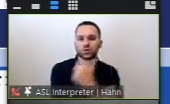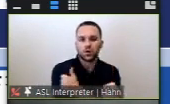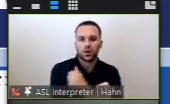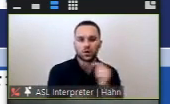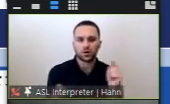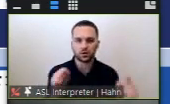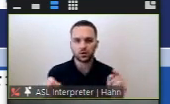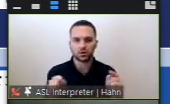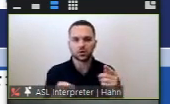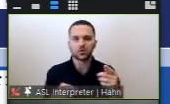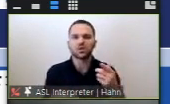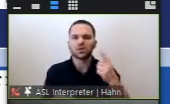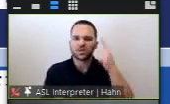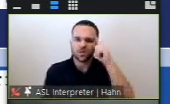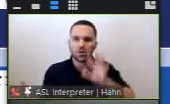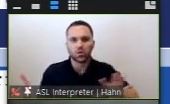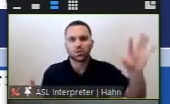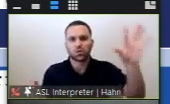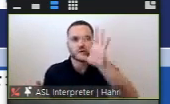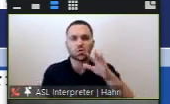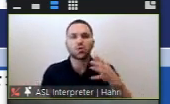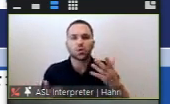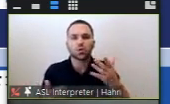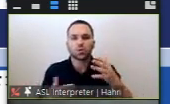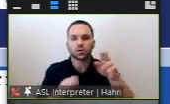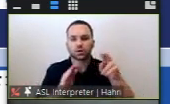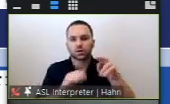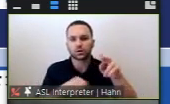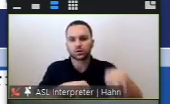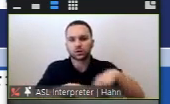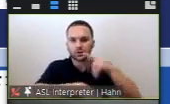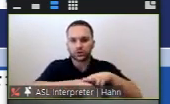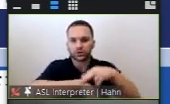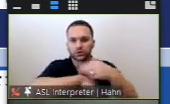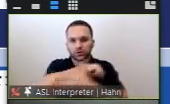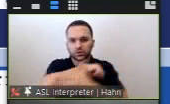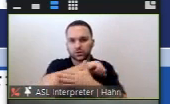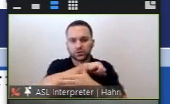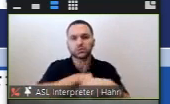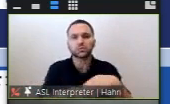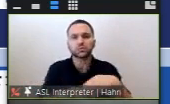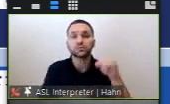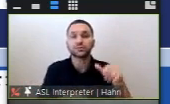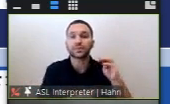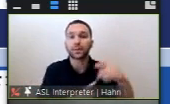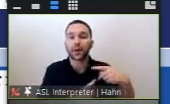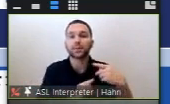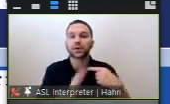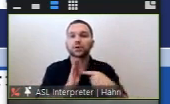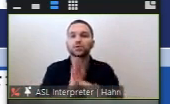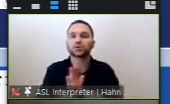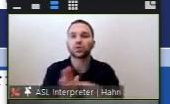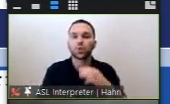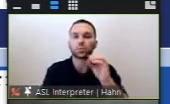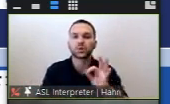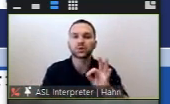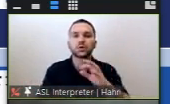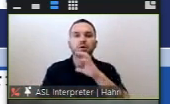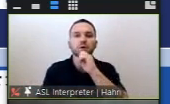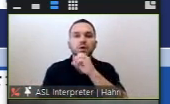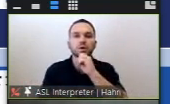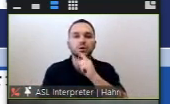state and jurisdiction nationally. And so the map that you see here shows the percent of adolescents 12 through 17 who